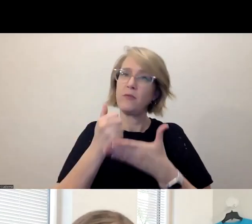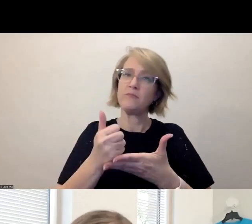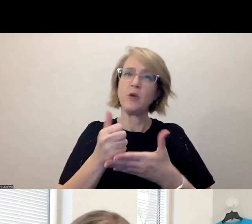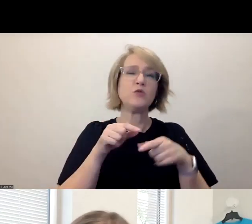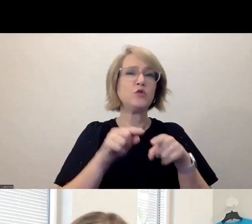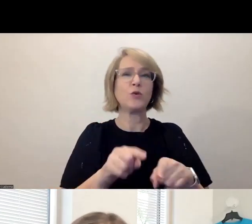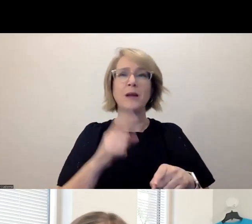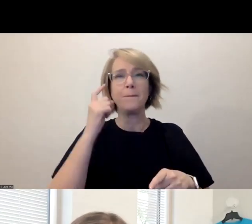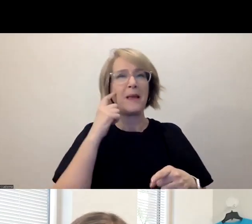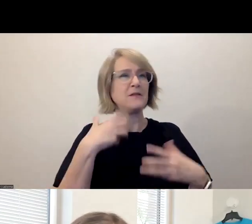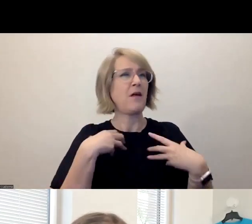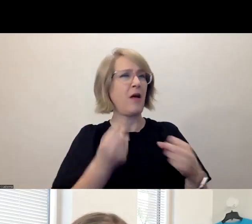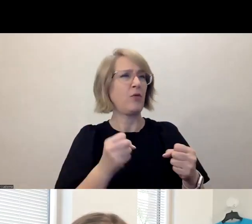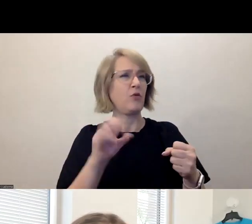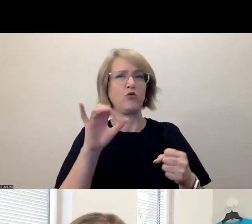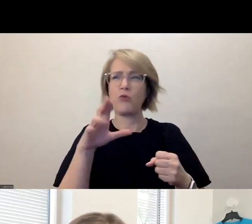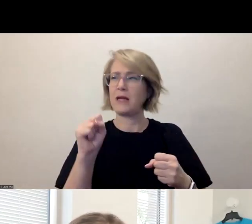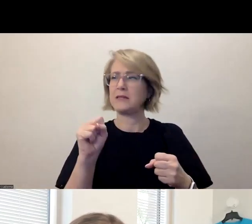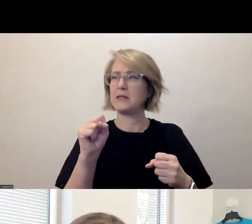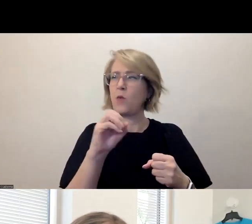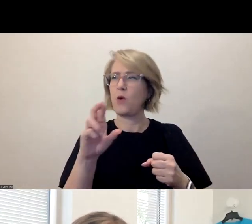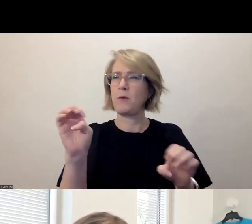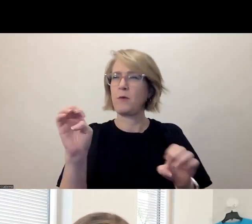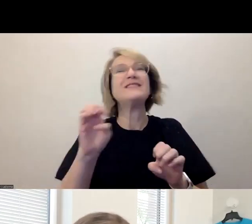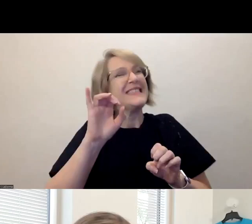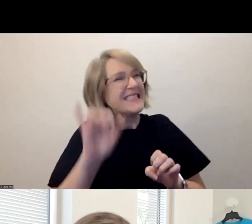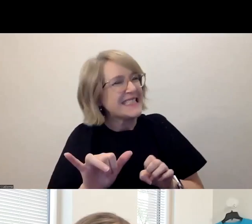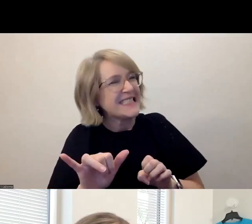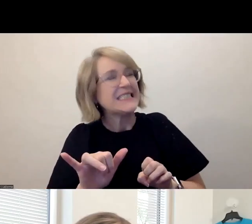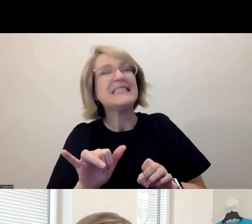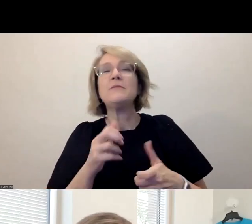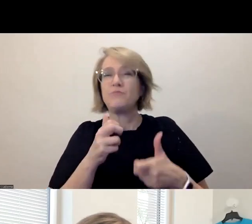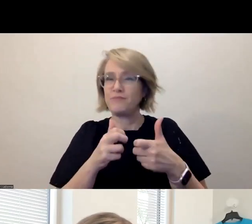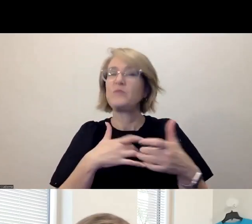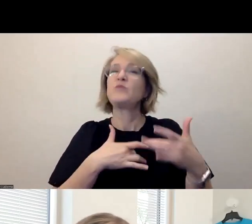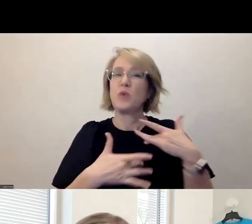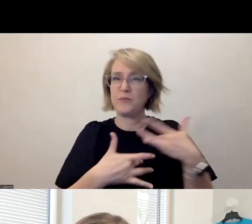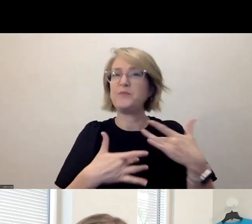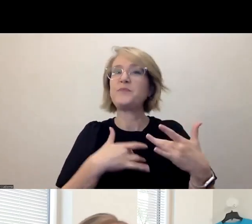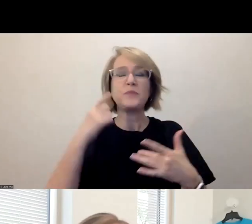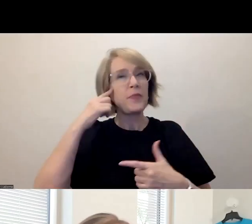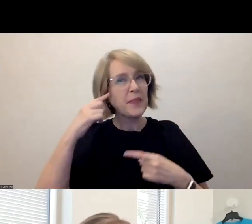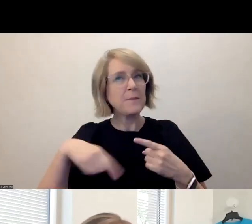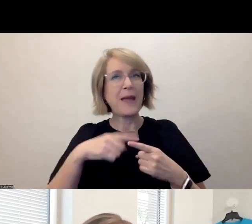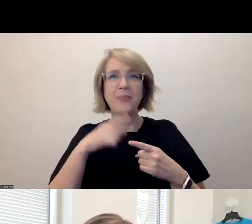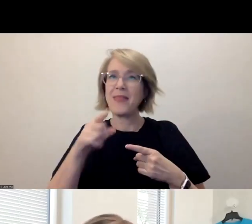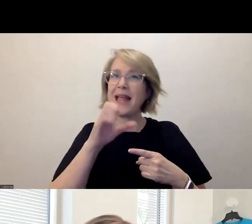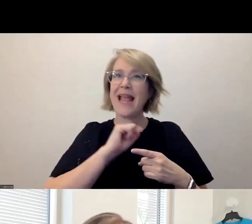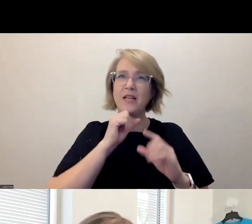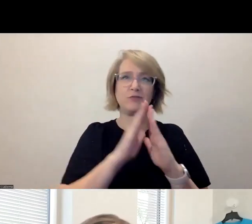So that's concerning given our youth mental health crisis and something that I think all of our groups need to think about and how